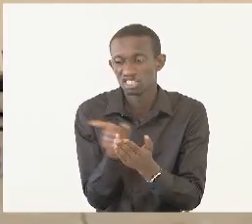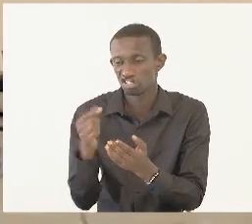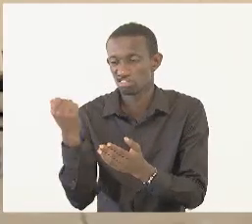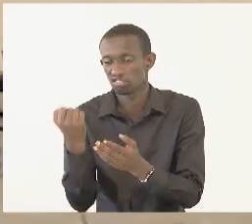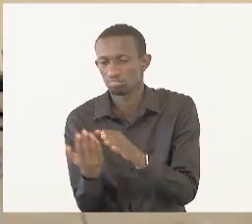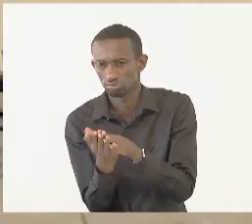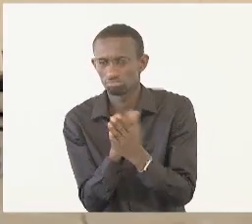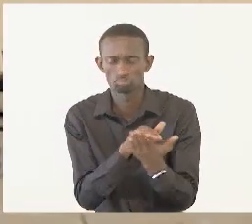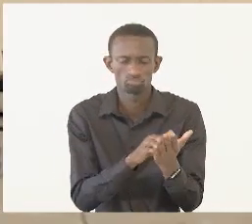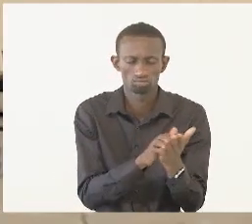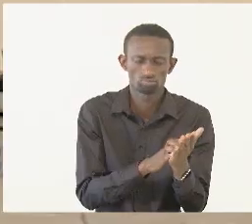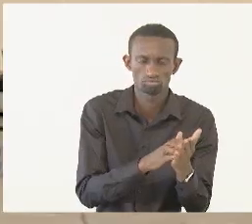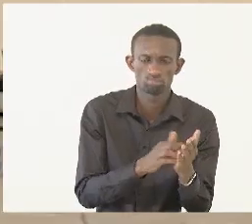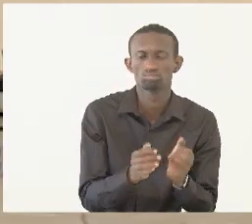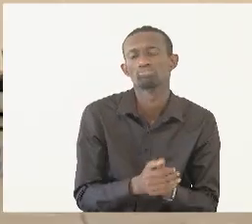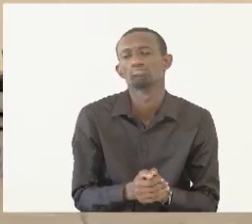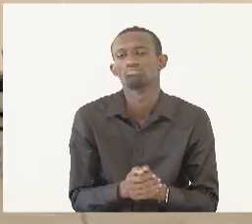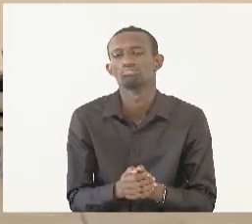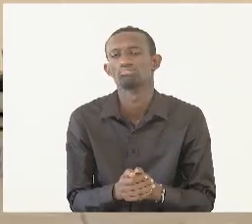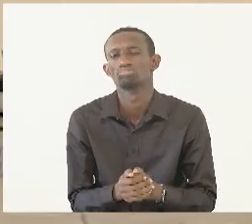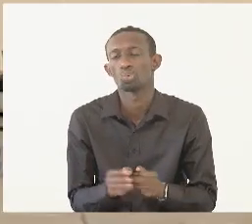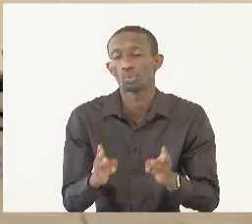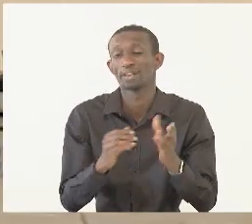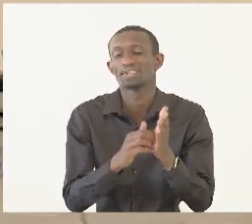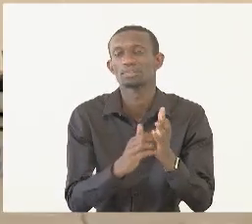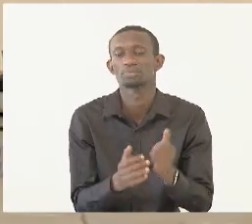becoming too much active, they change them into